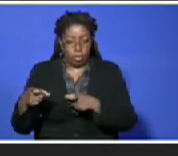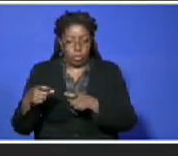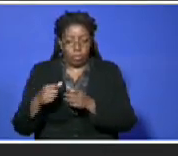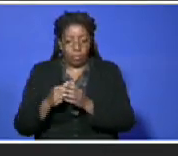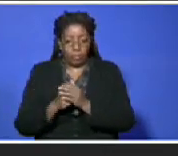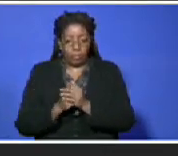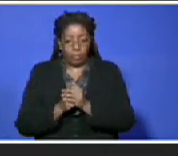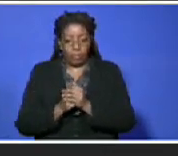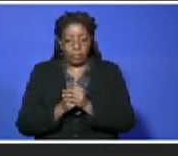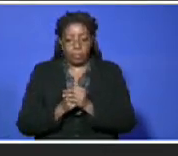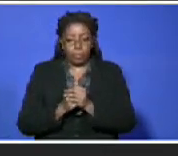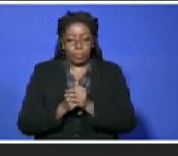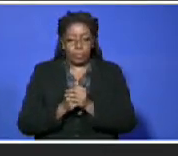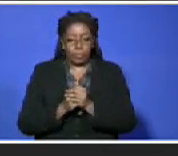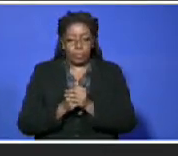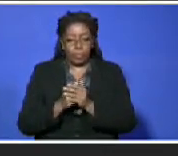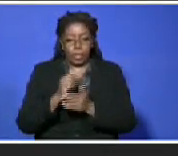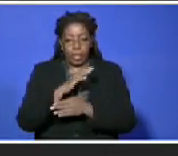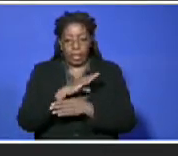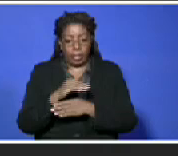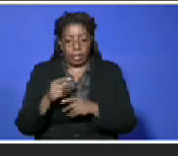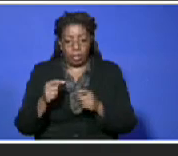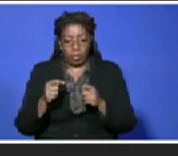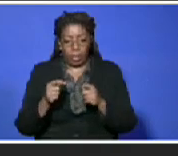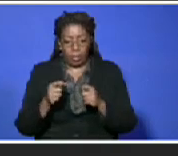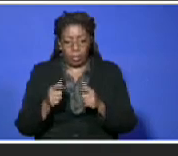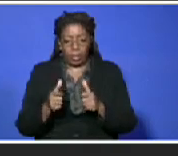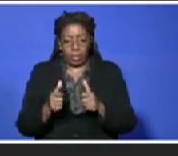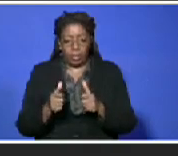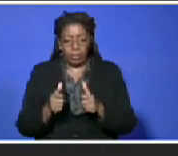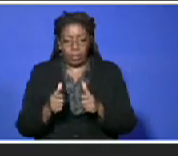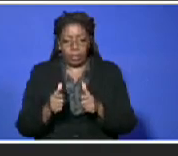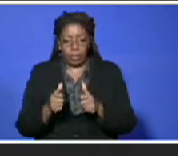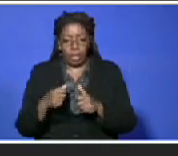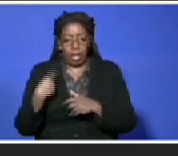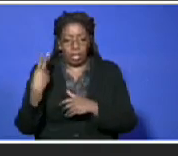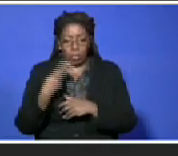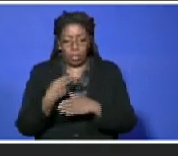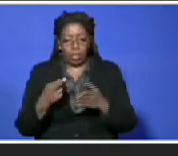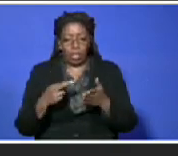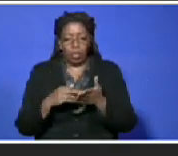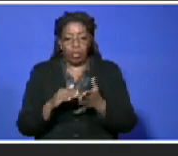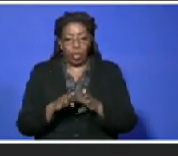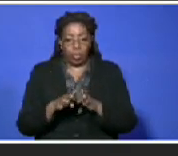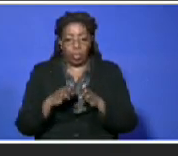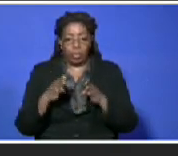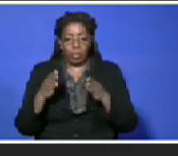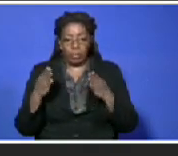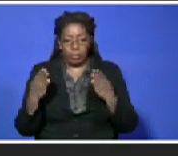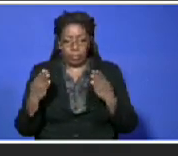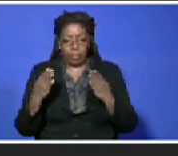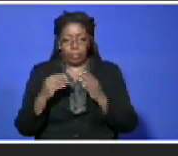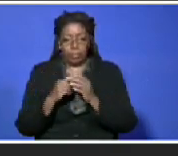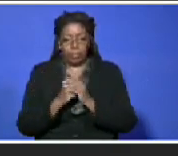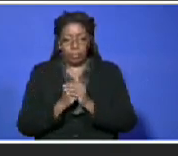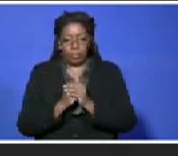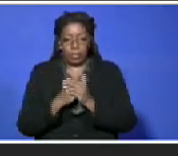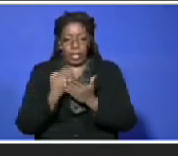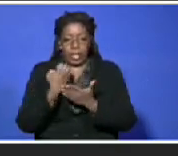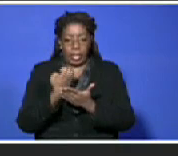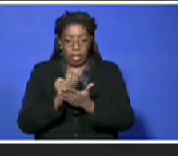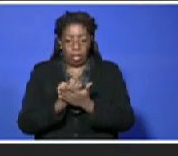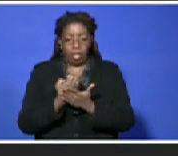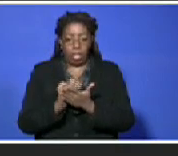fully and as rapidly as possible as we reopen. The Economic